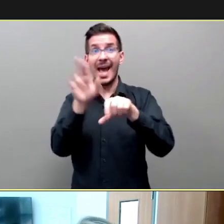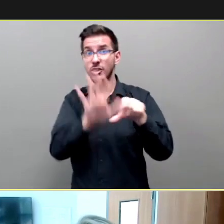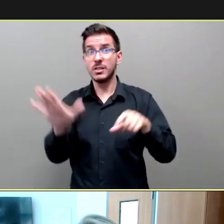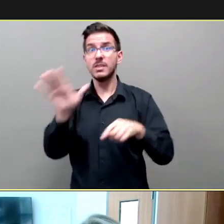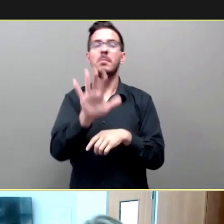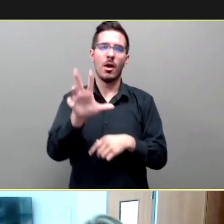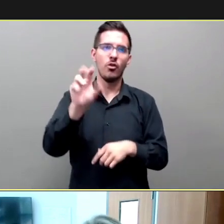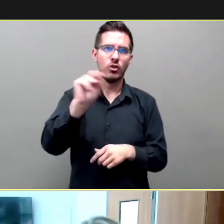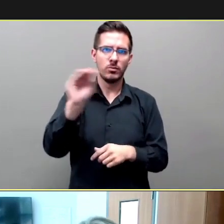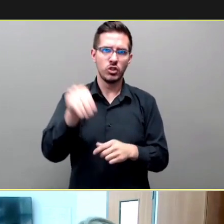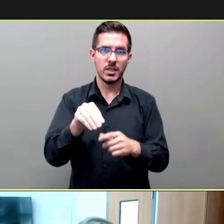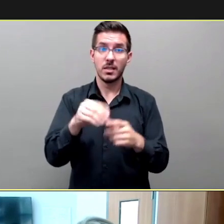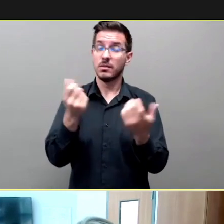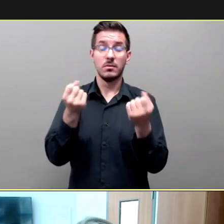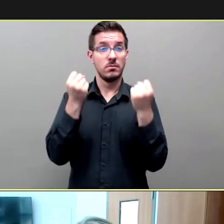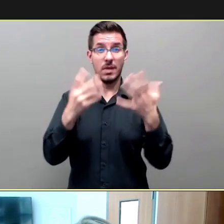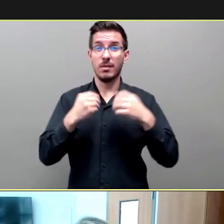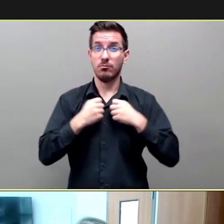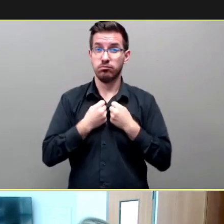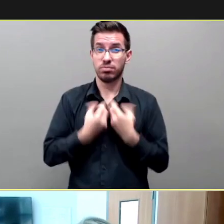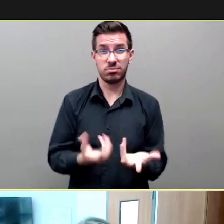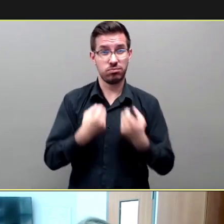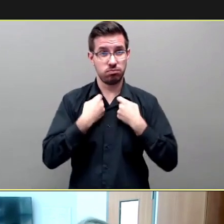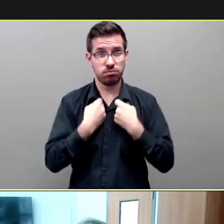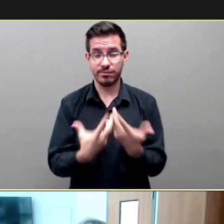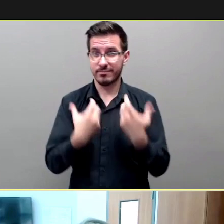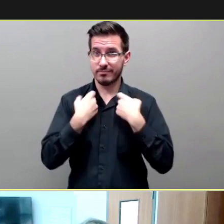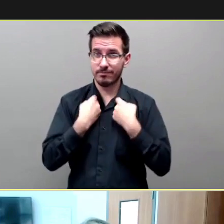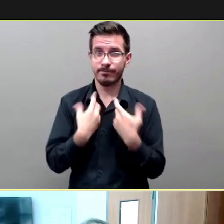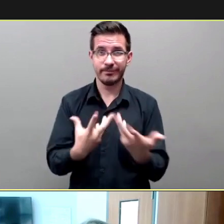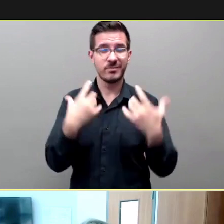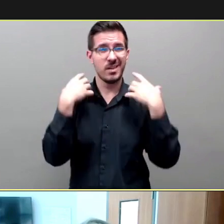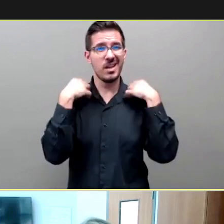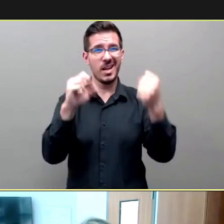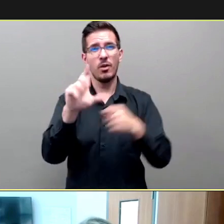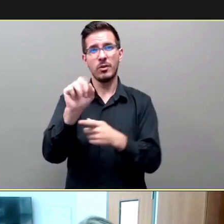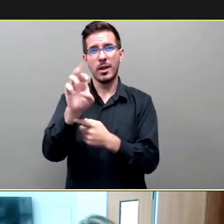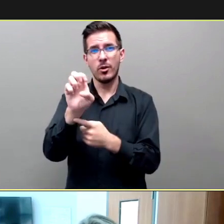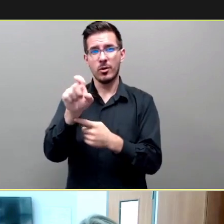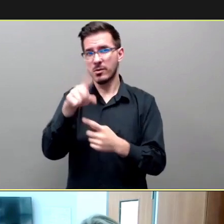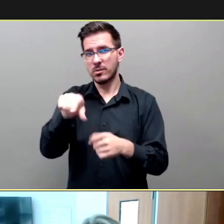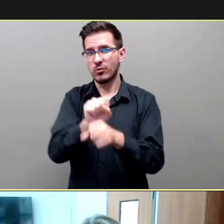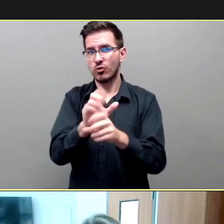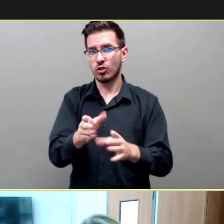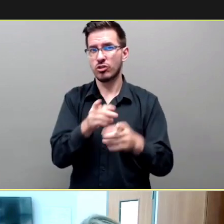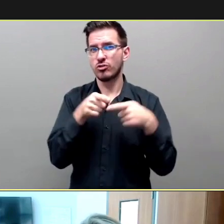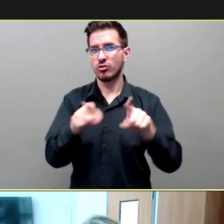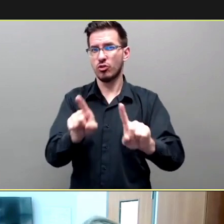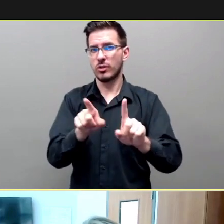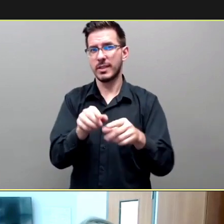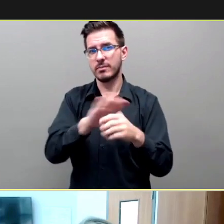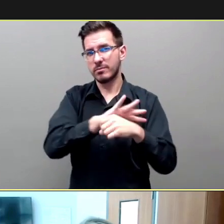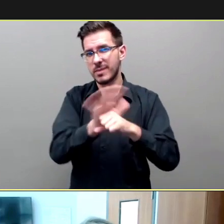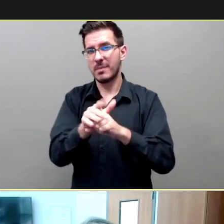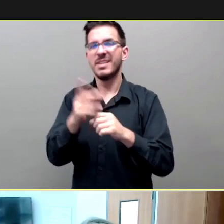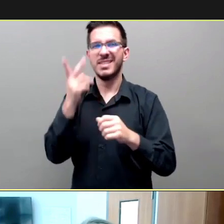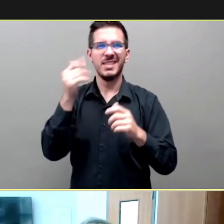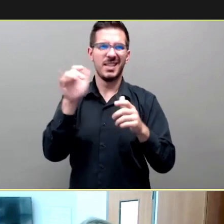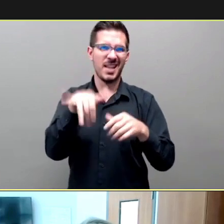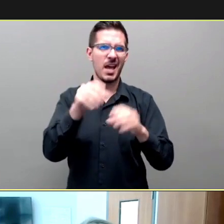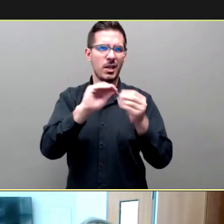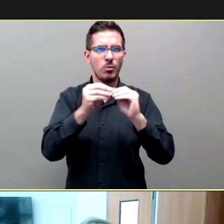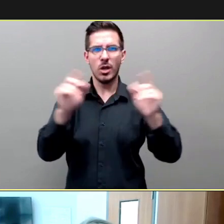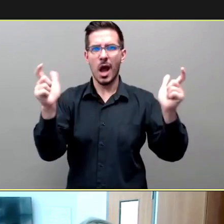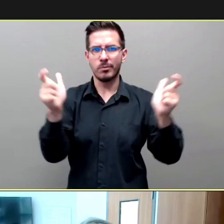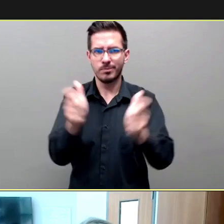burnout occurred of public health workers during the pandemic, and so we've seen more attrition recently. We do have a